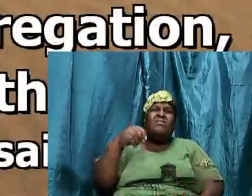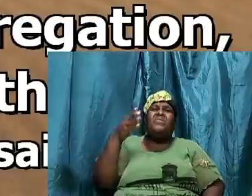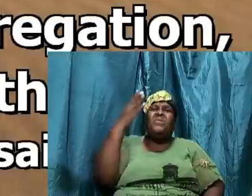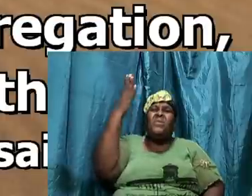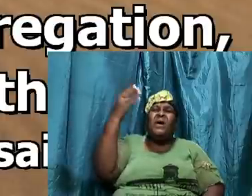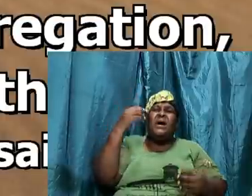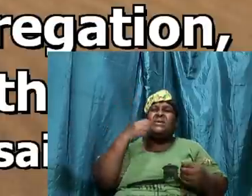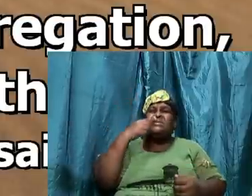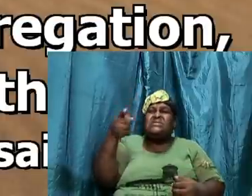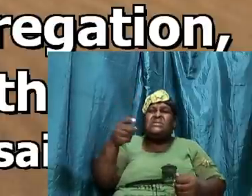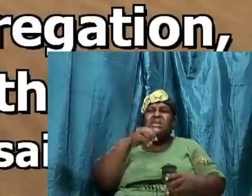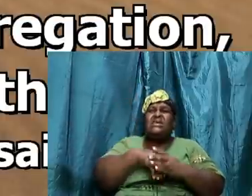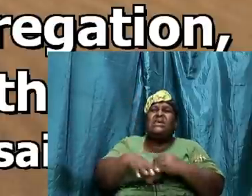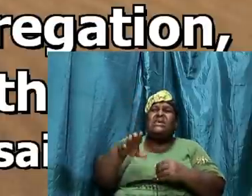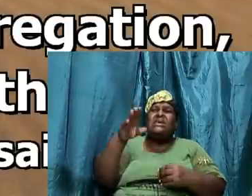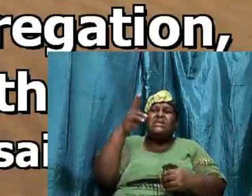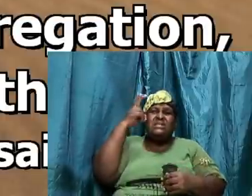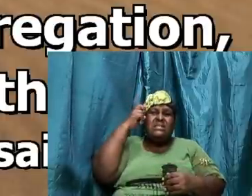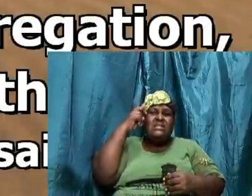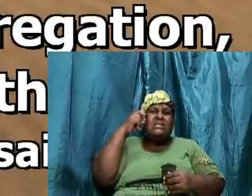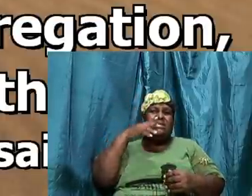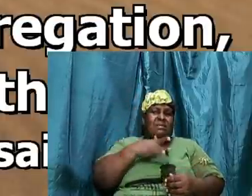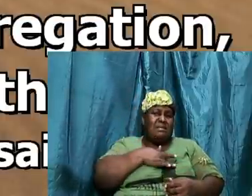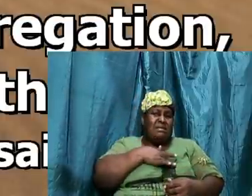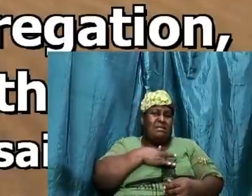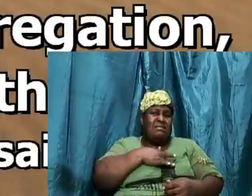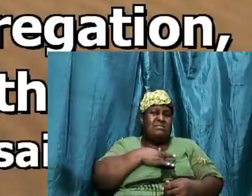For thou hast said in thine heart,